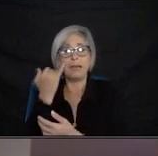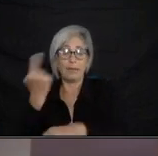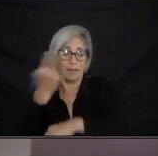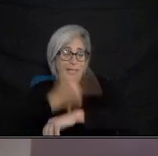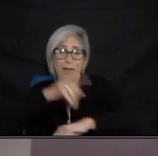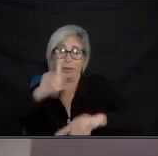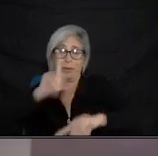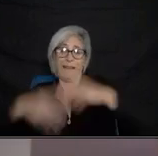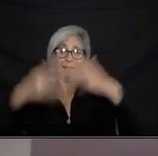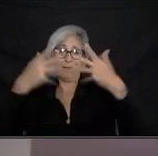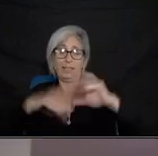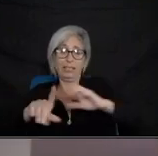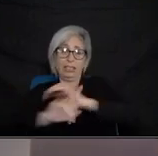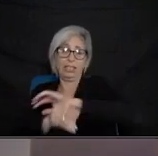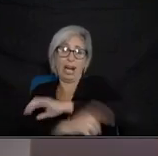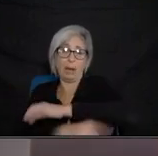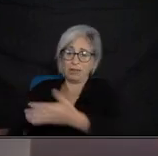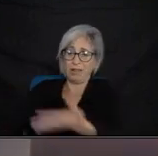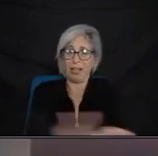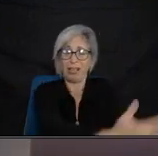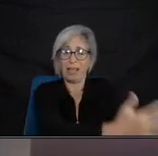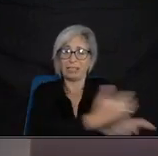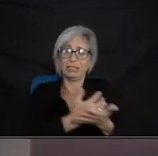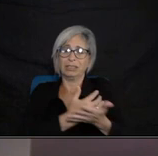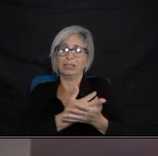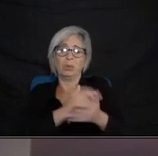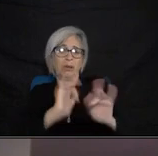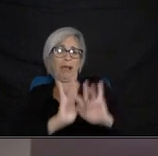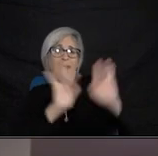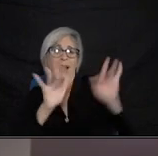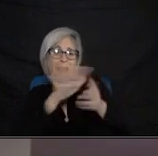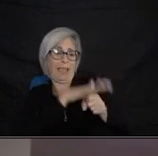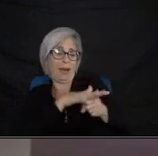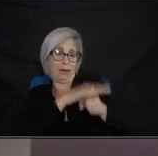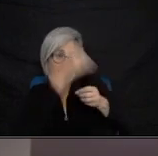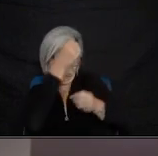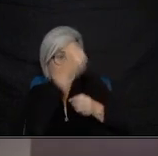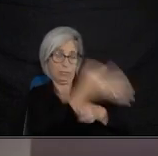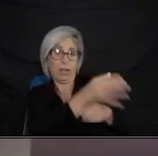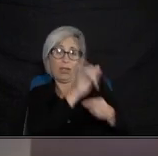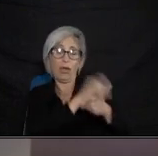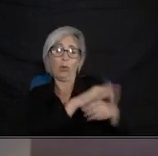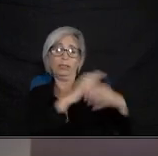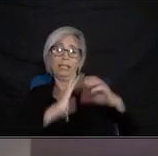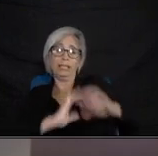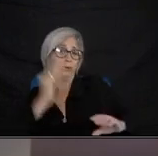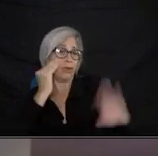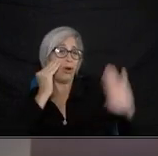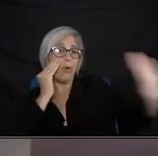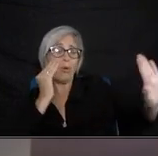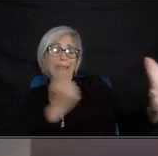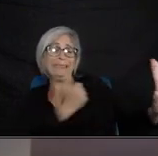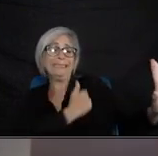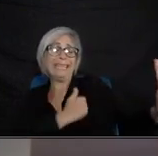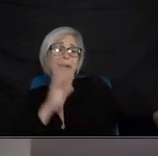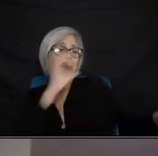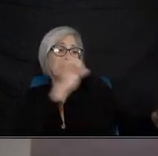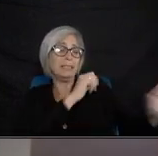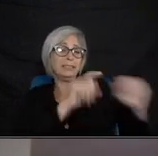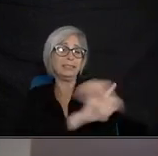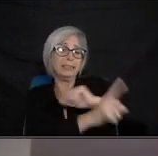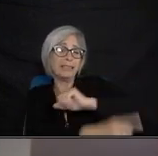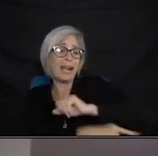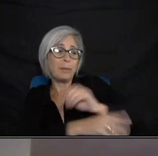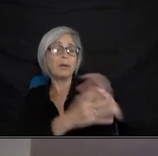a route, we would be able to go in and highlight that area and push out a notification to let the customers know, hey, sorry we missed you today, but we'll be